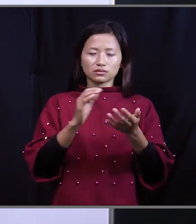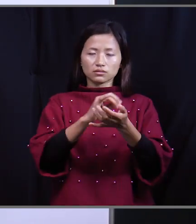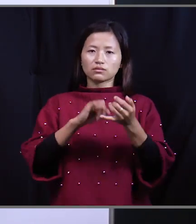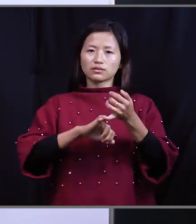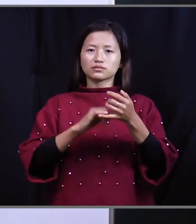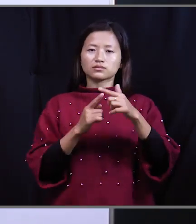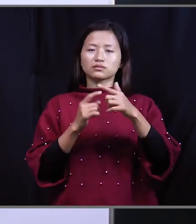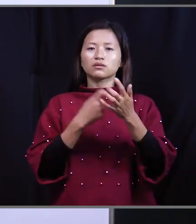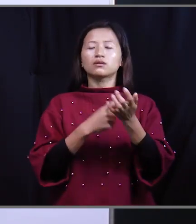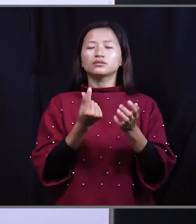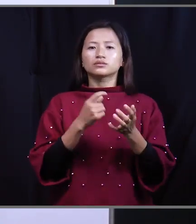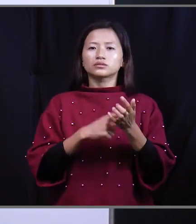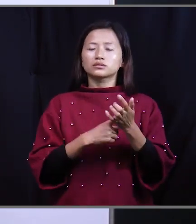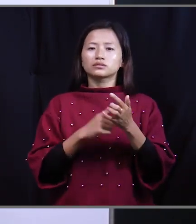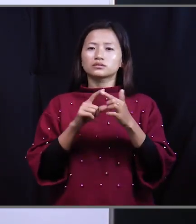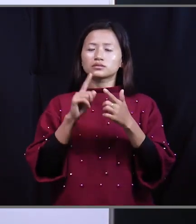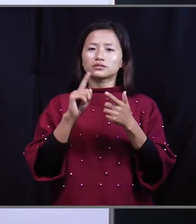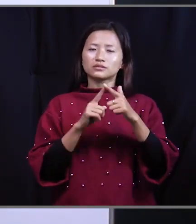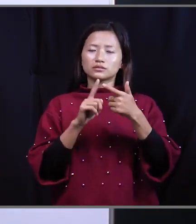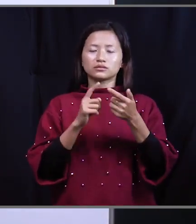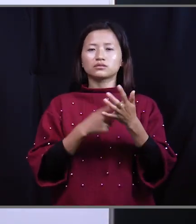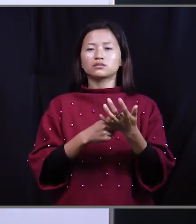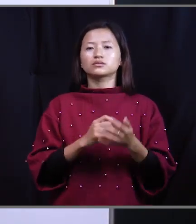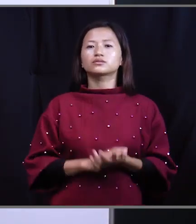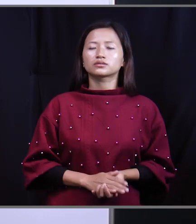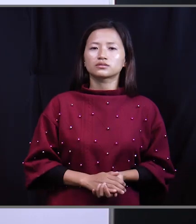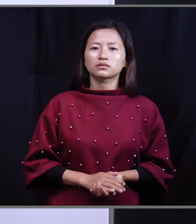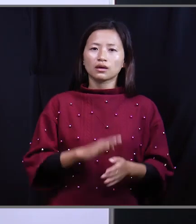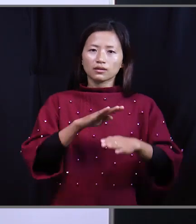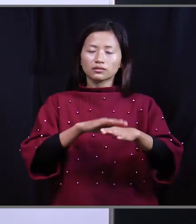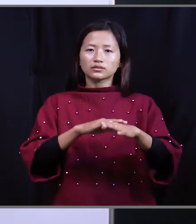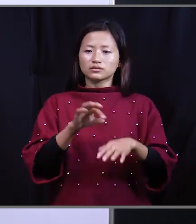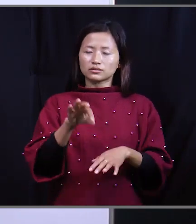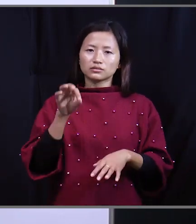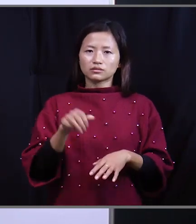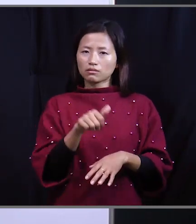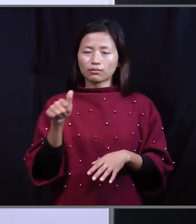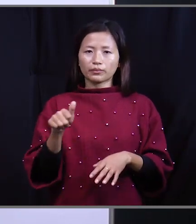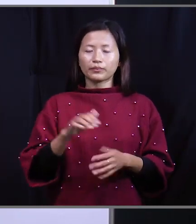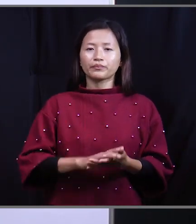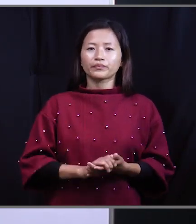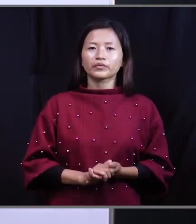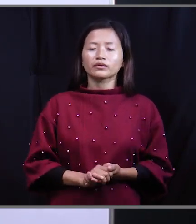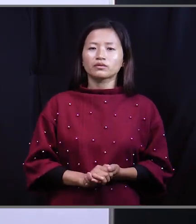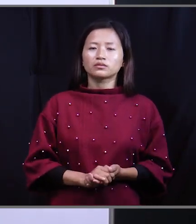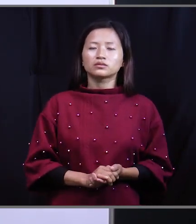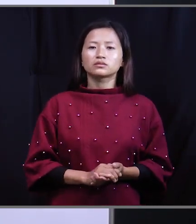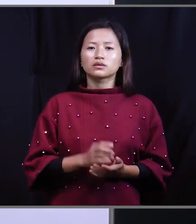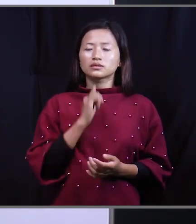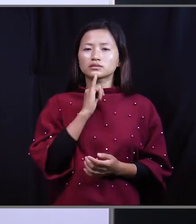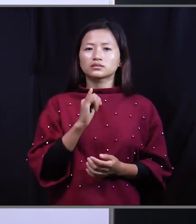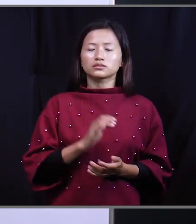This cross type of structure, where they are only touching each other at that particular junction, that cross type structure